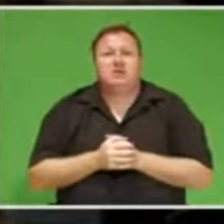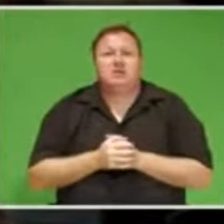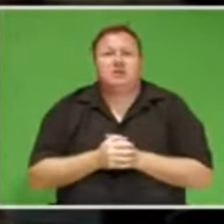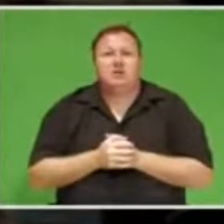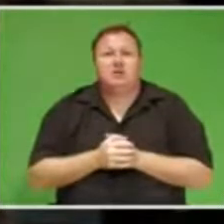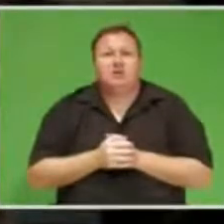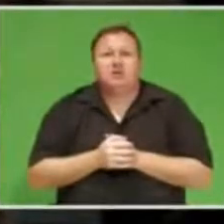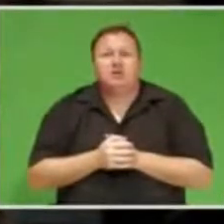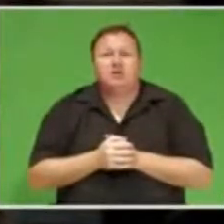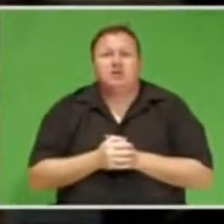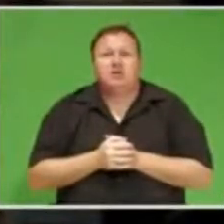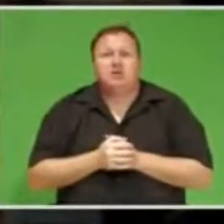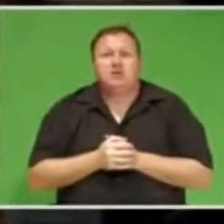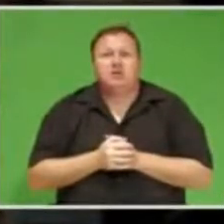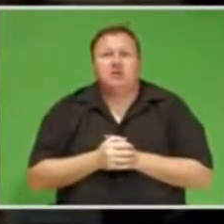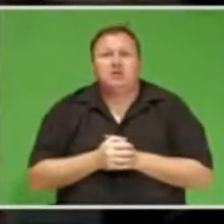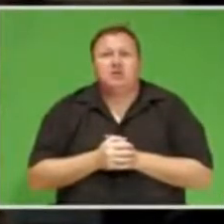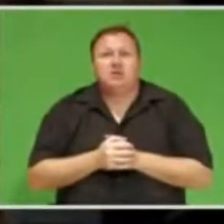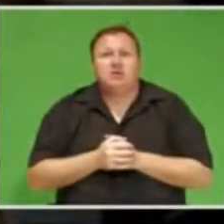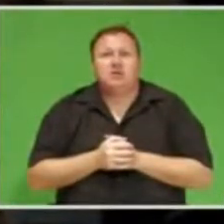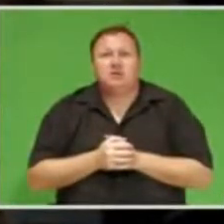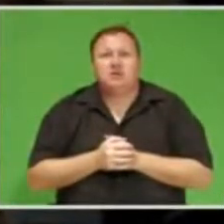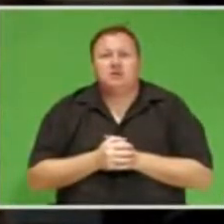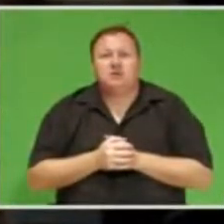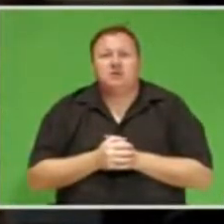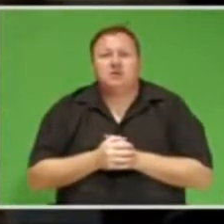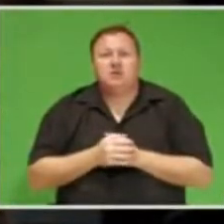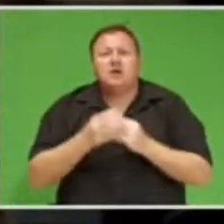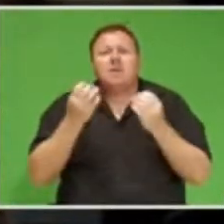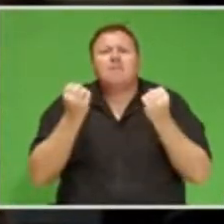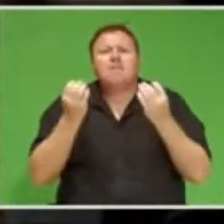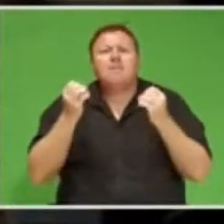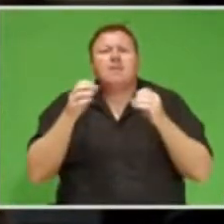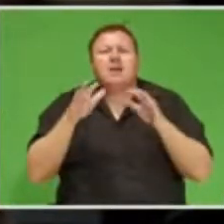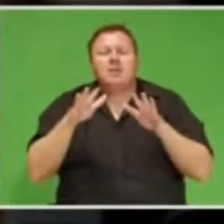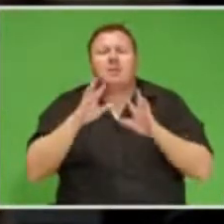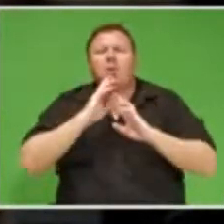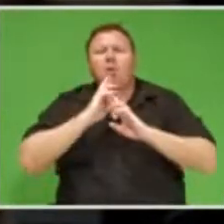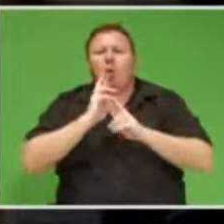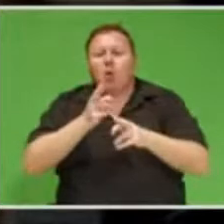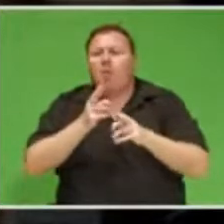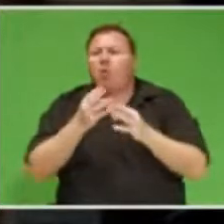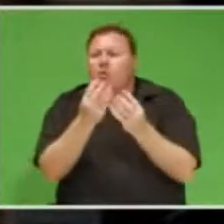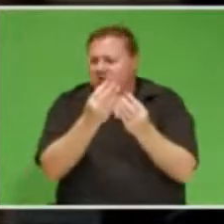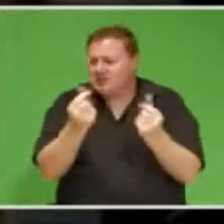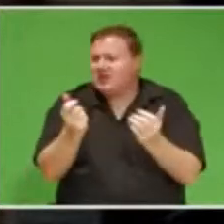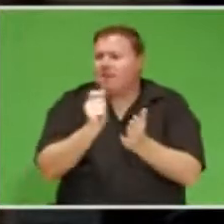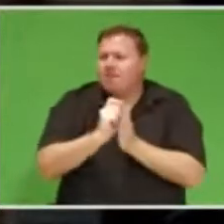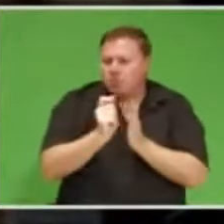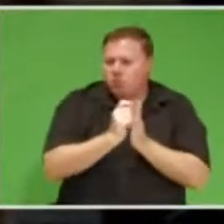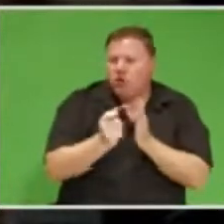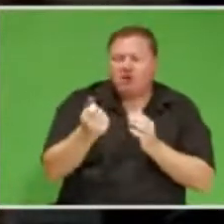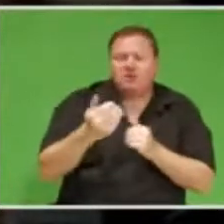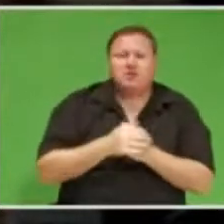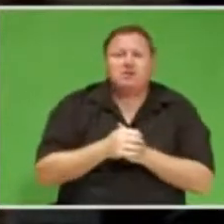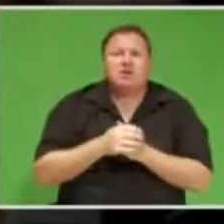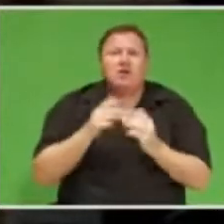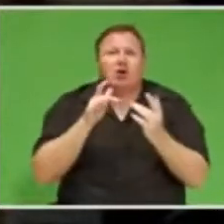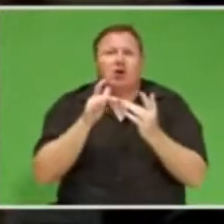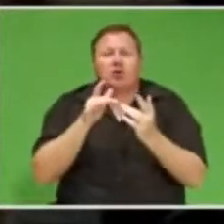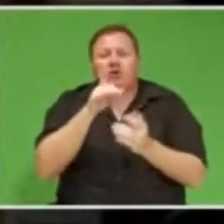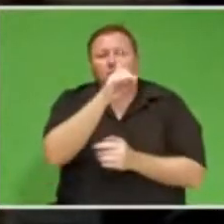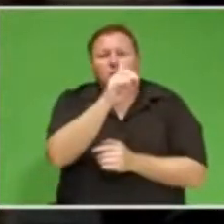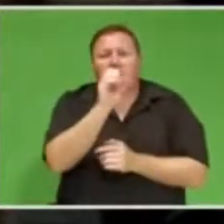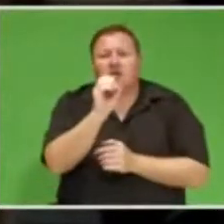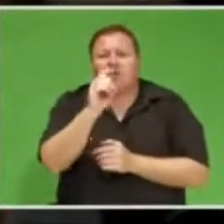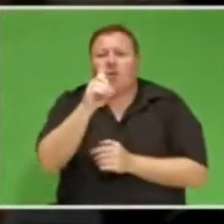people, some of them who've even written to me, saying that as they make contact with the 10111